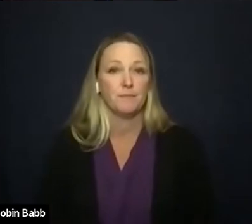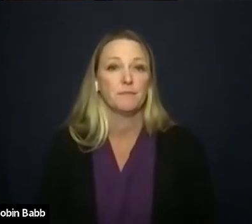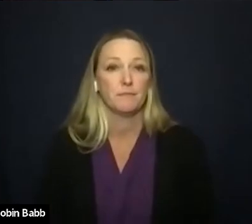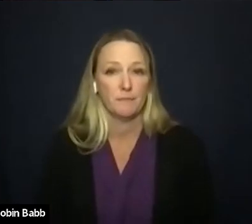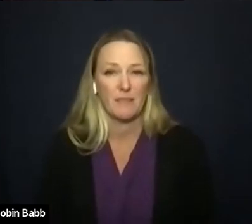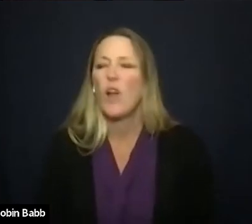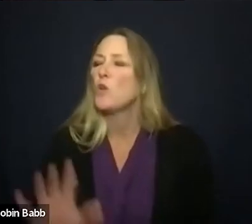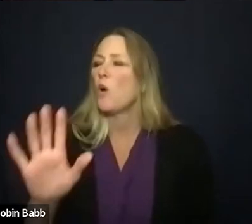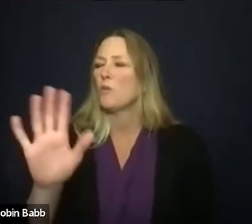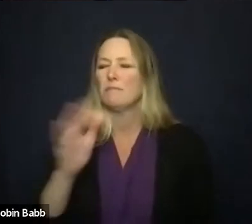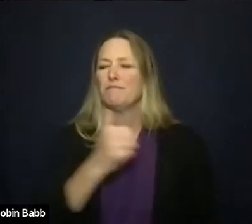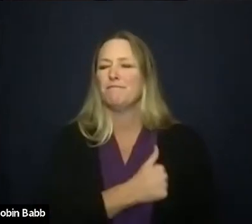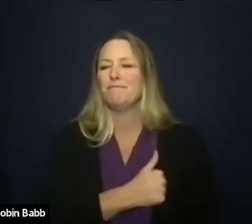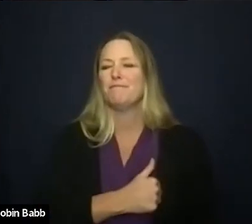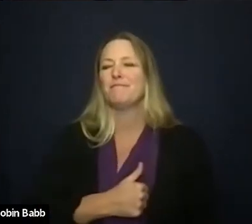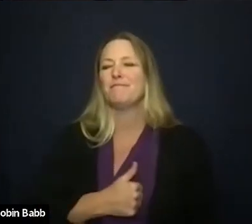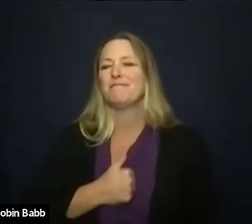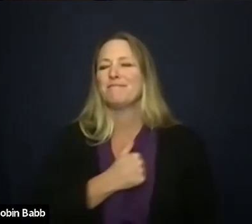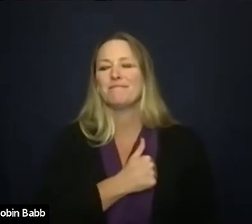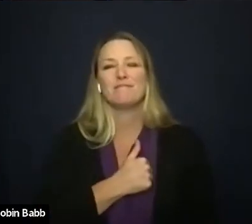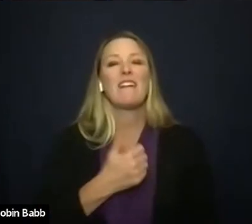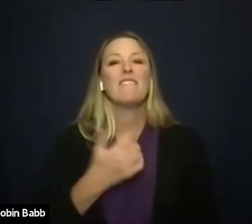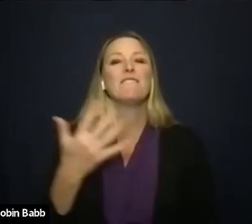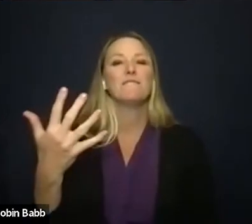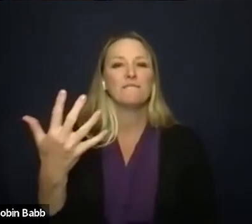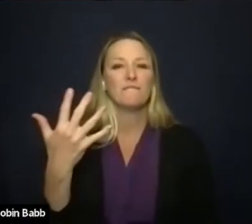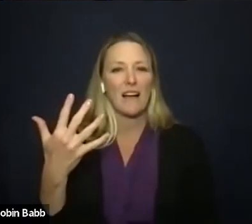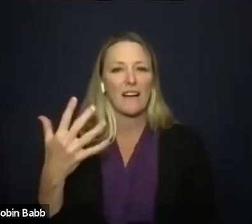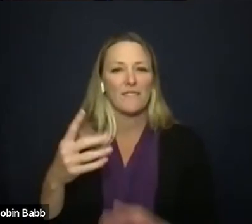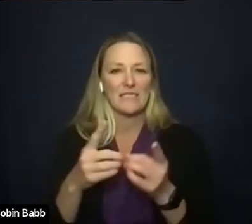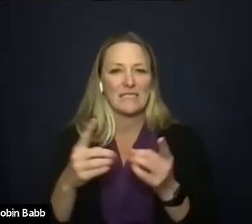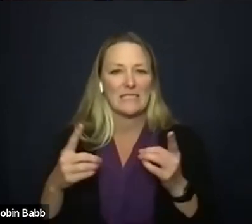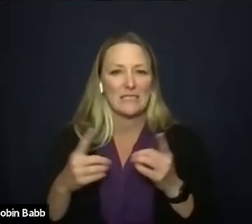i think no no i'm sorry it's the five district